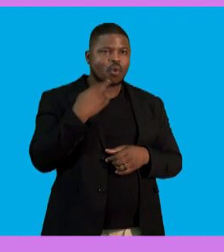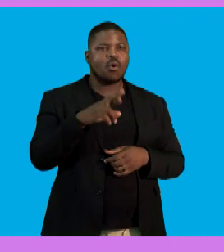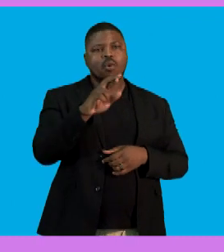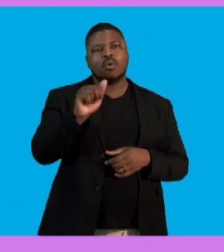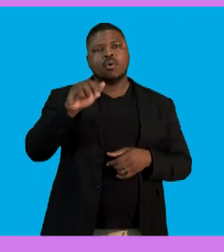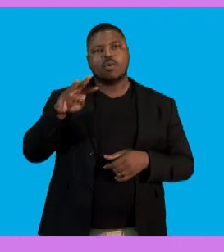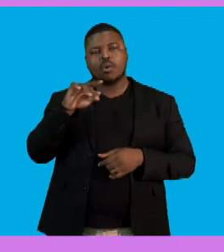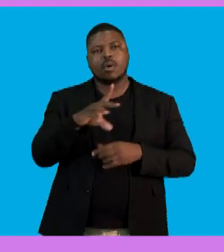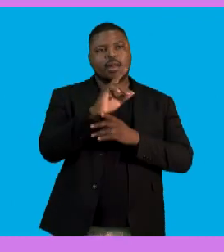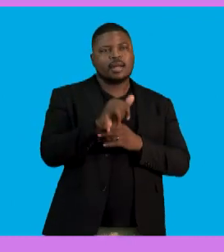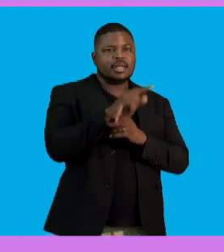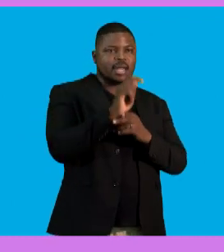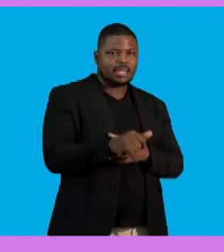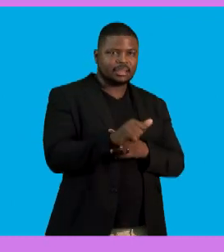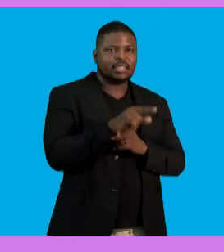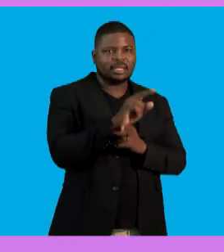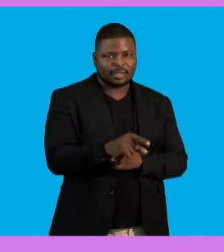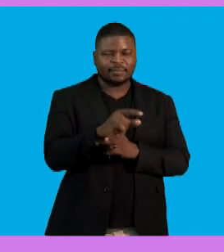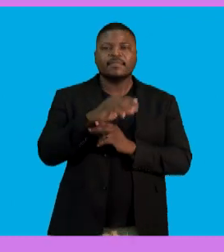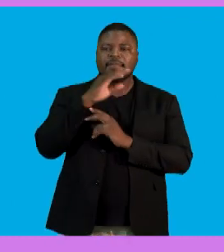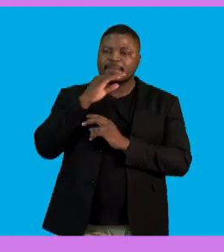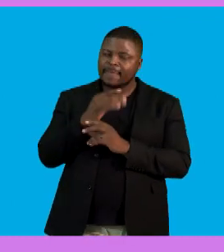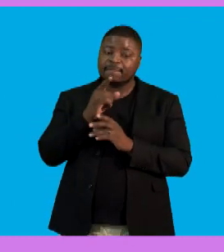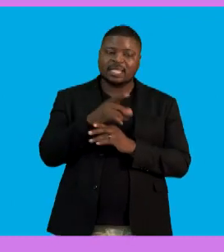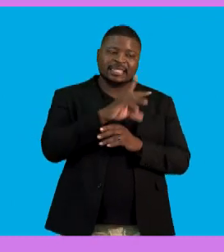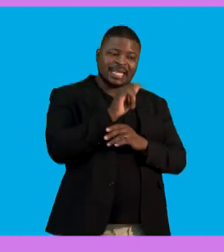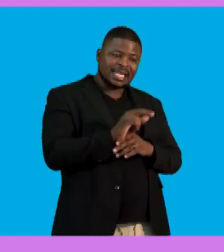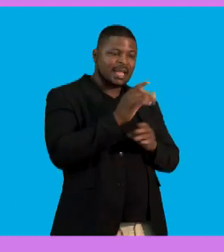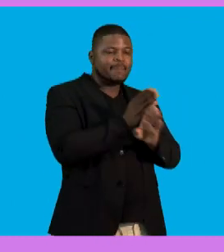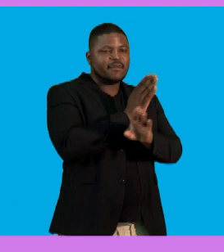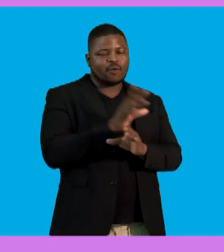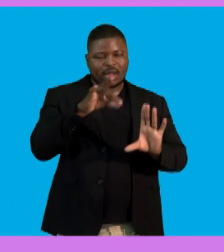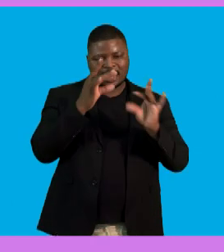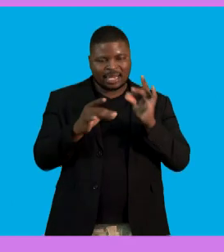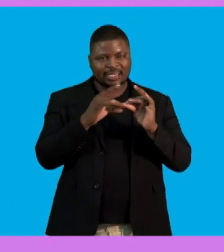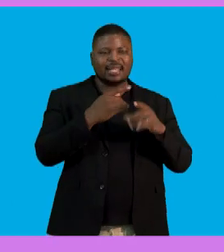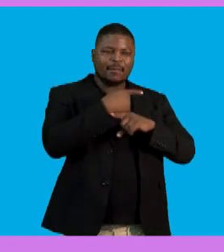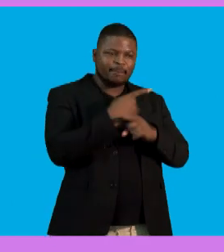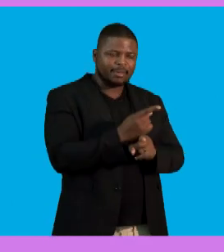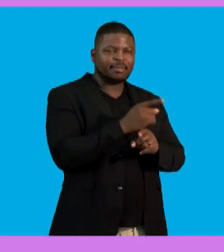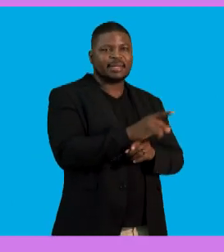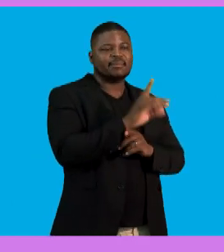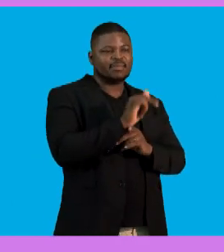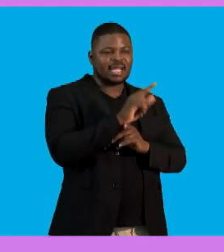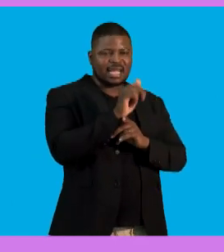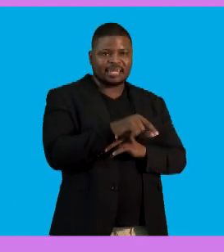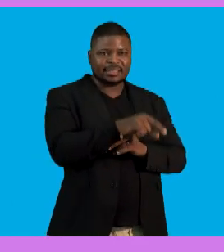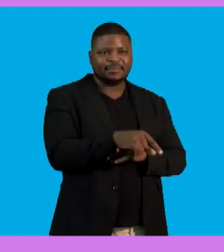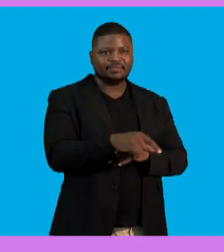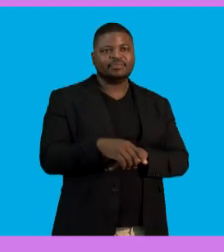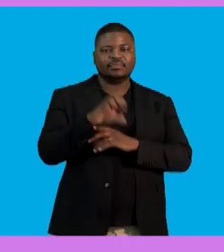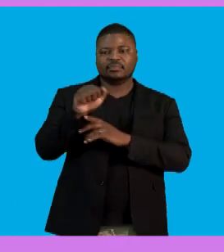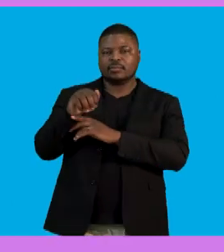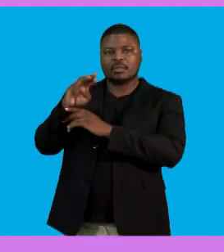data, information that has been collected before any analysis has been done. And the sample, the